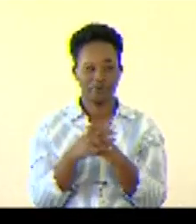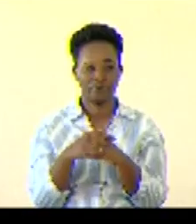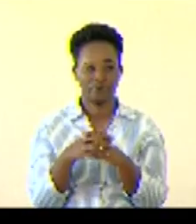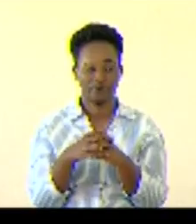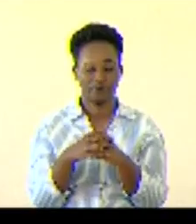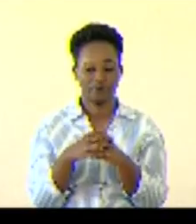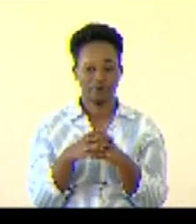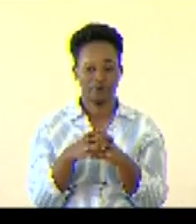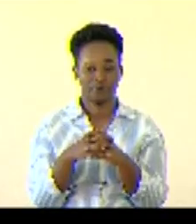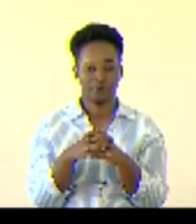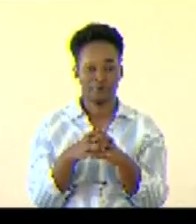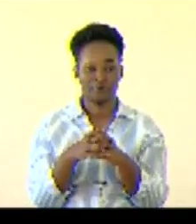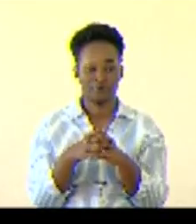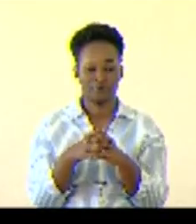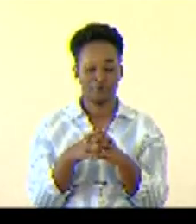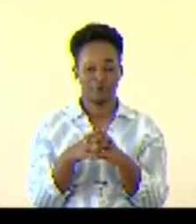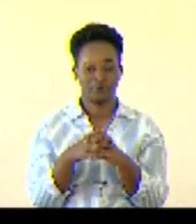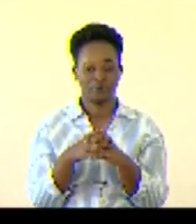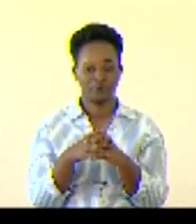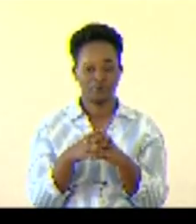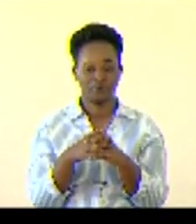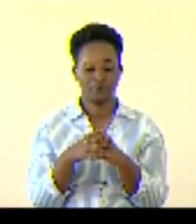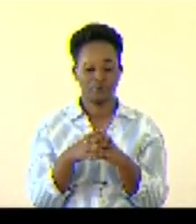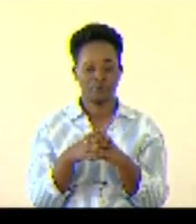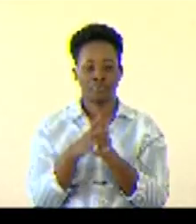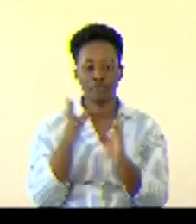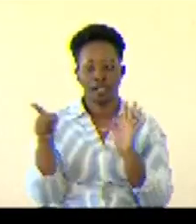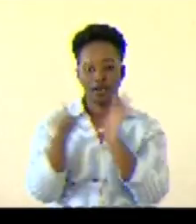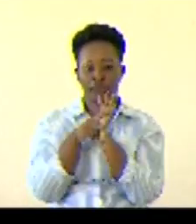1,800 times 3. So that is